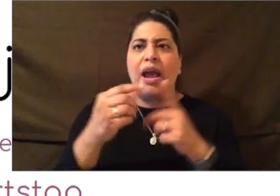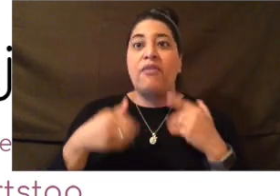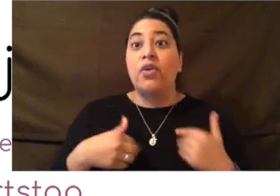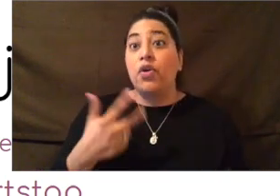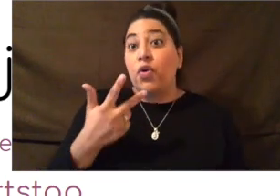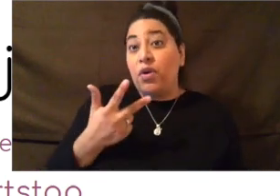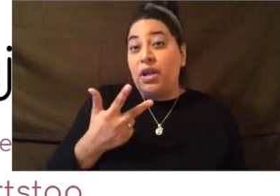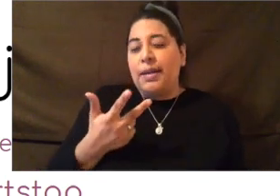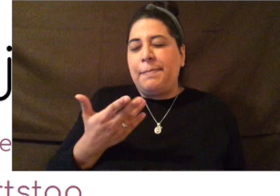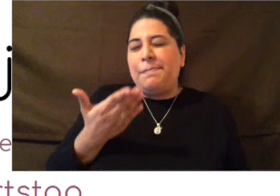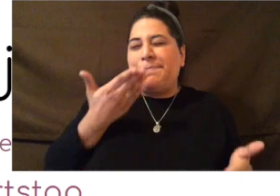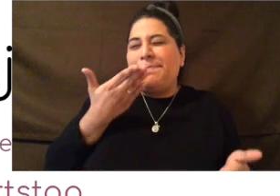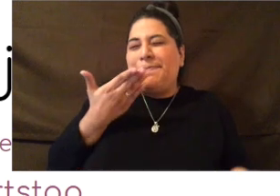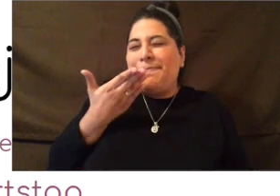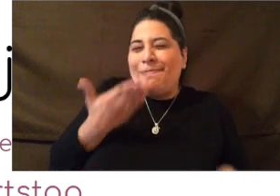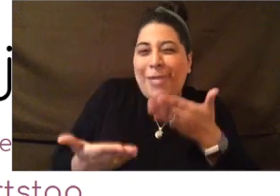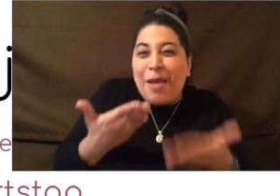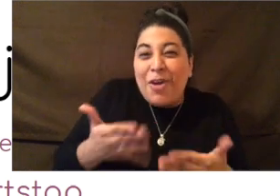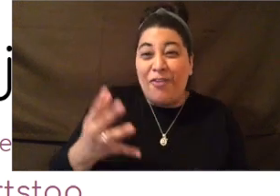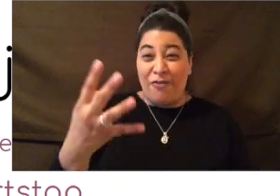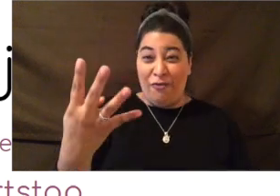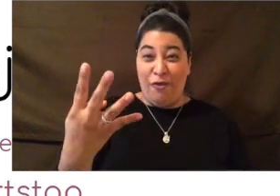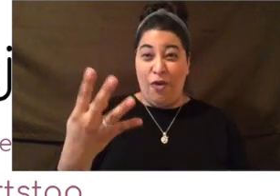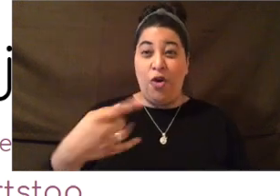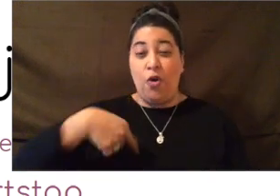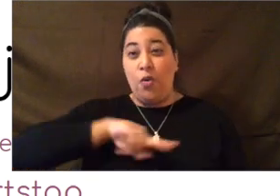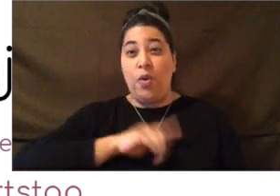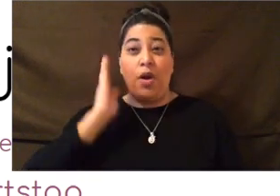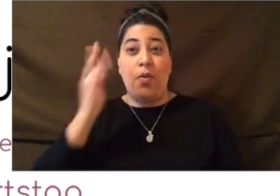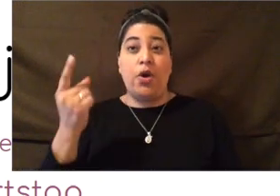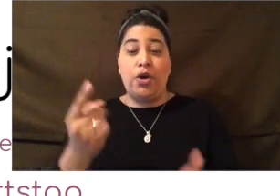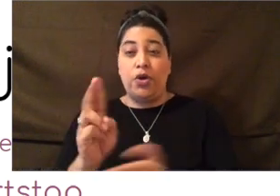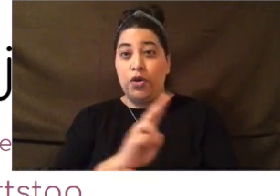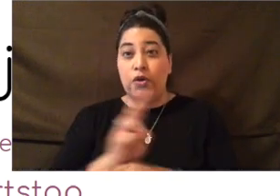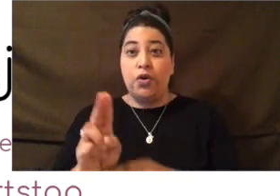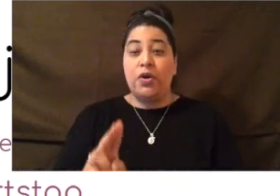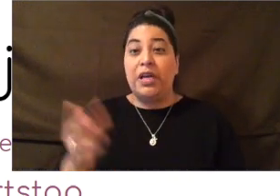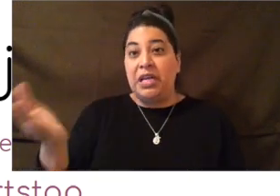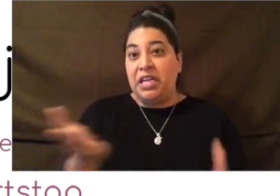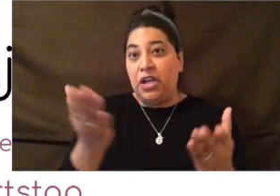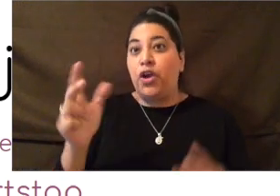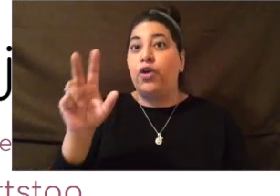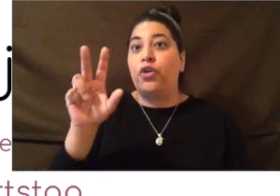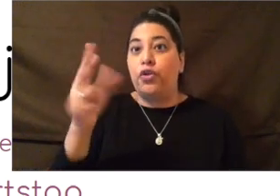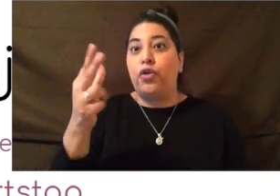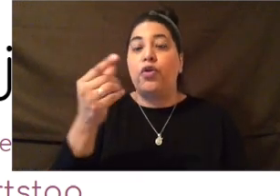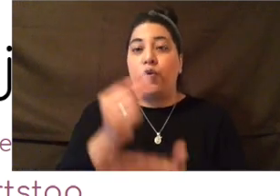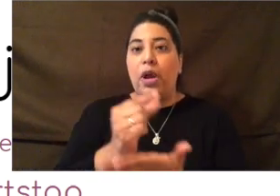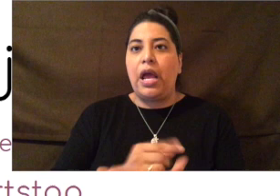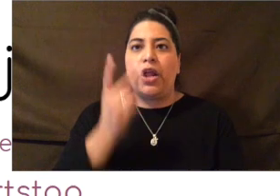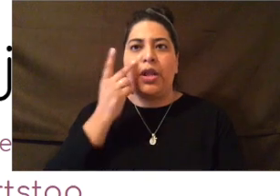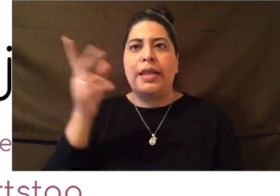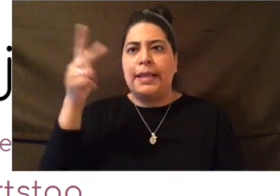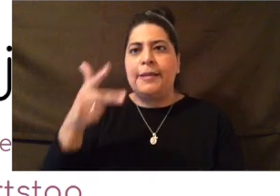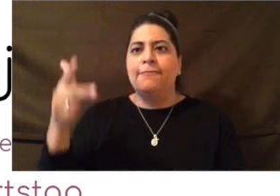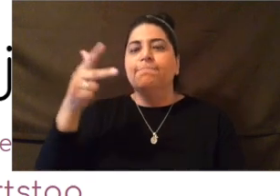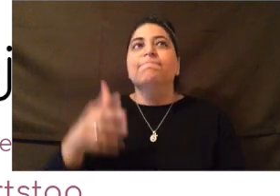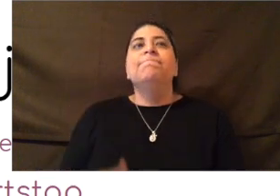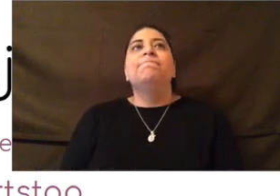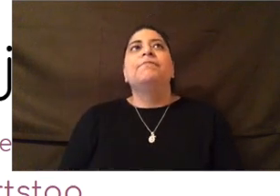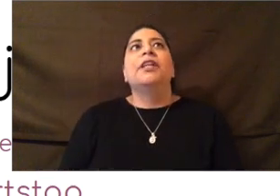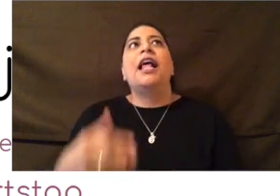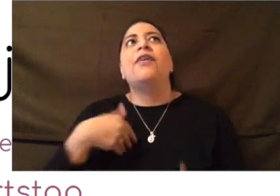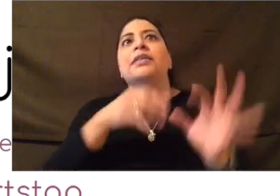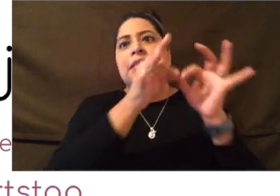of these words. There are 3, maybe 4 that we are going to use as third graders. So let's look at